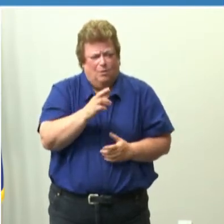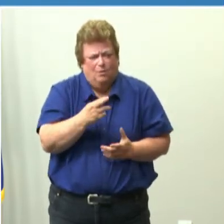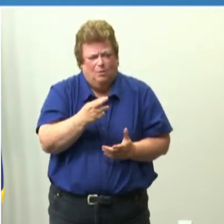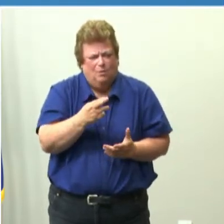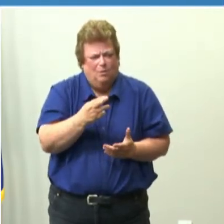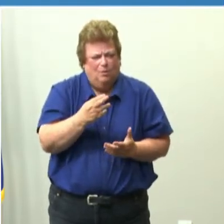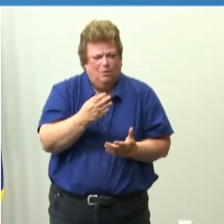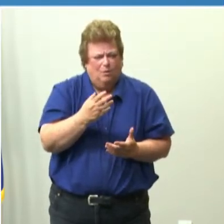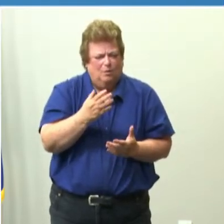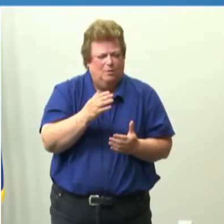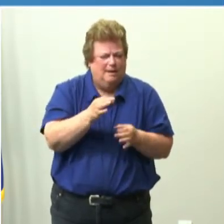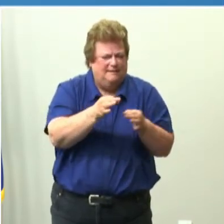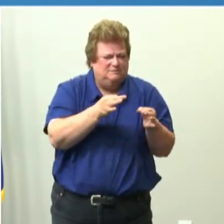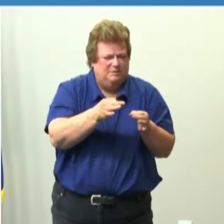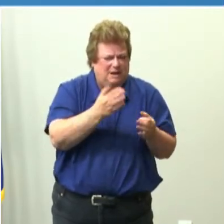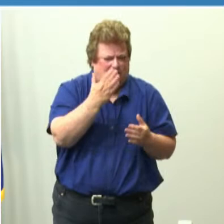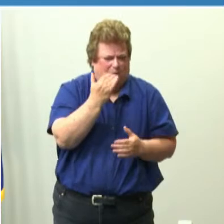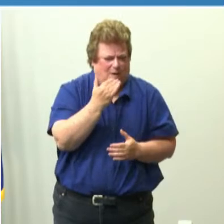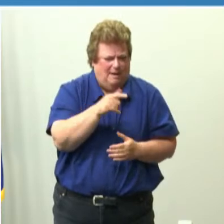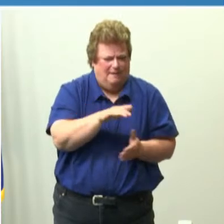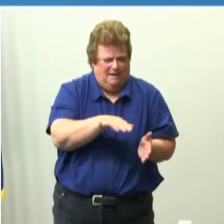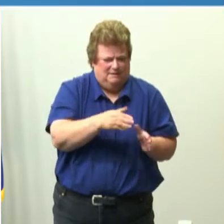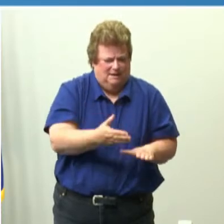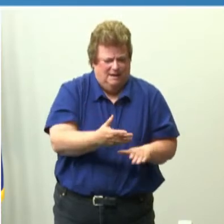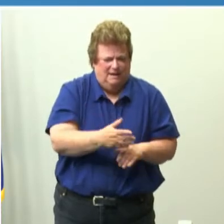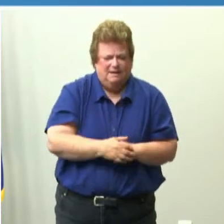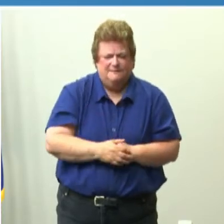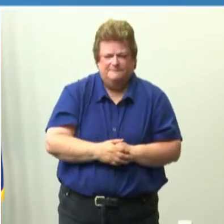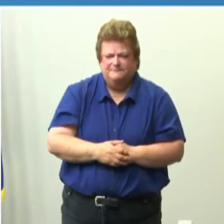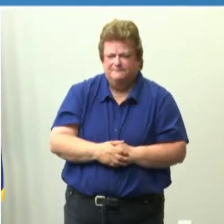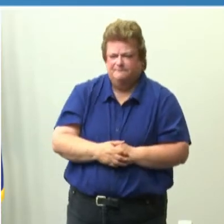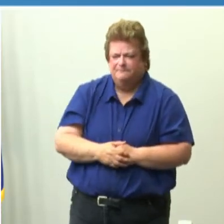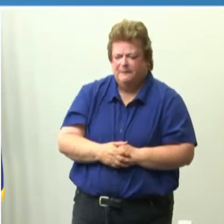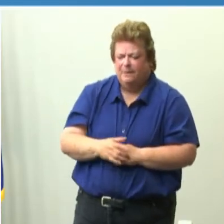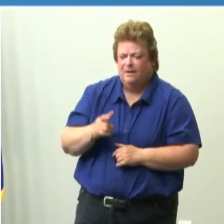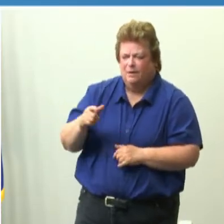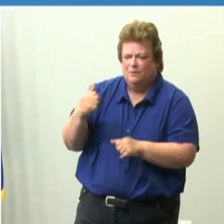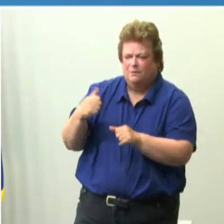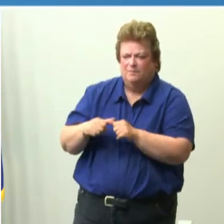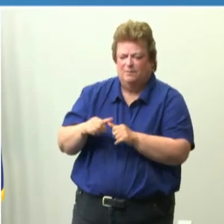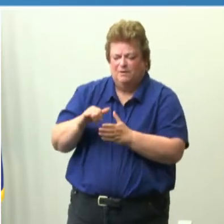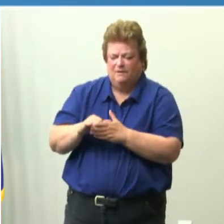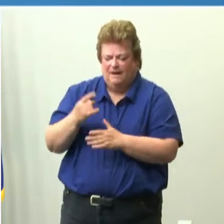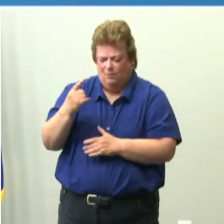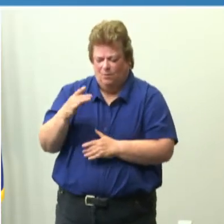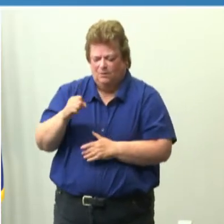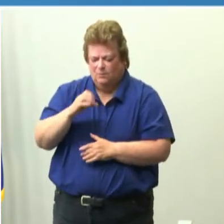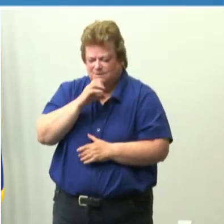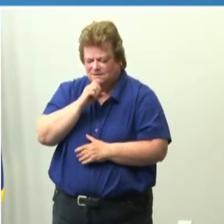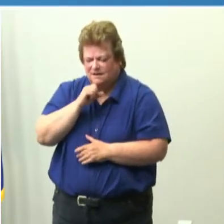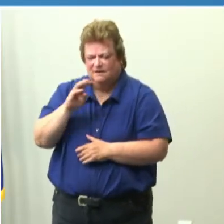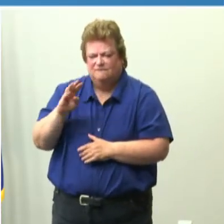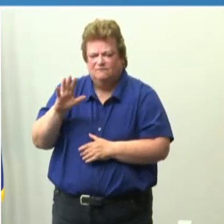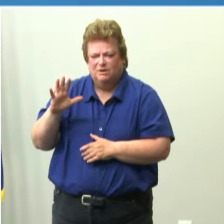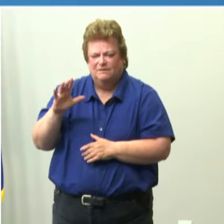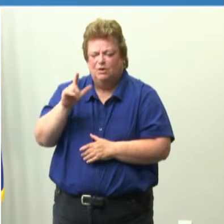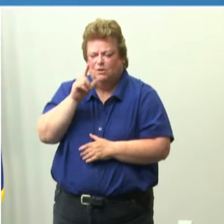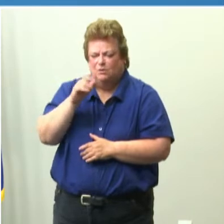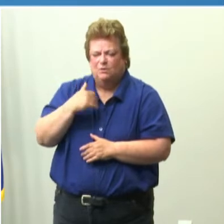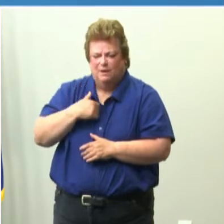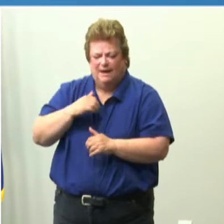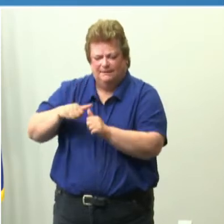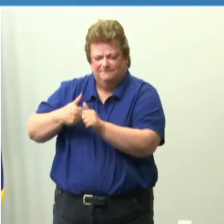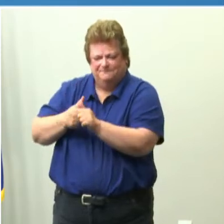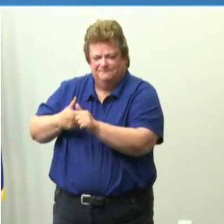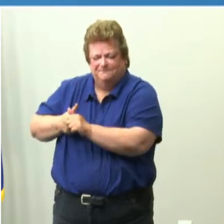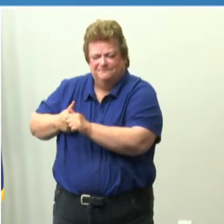pretty much the case? Well, I think you remember, Matt, one of them was a 45-year-old who had underlying